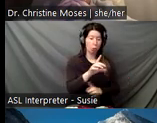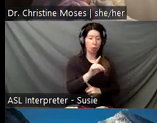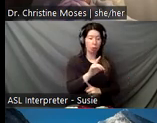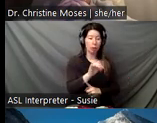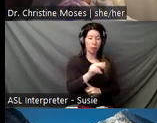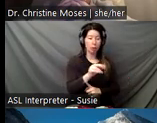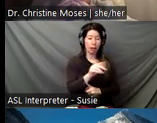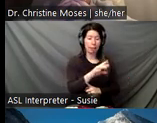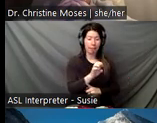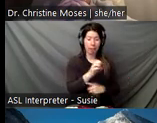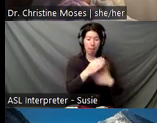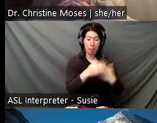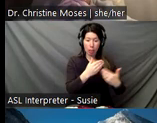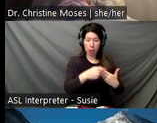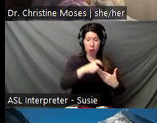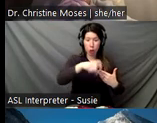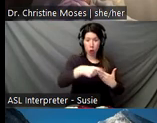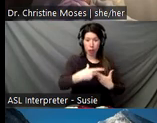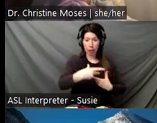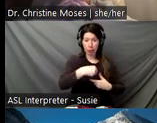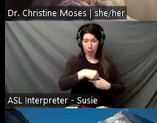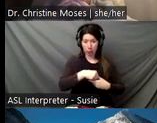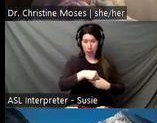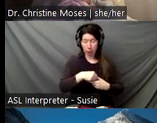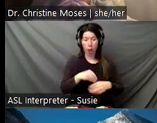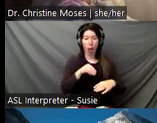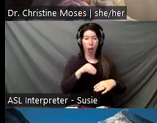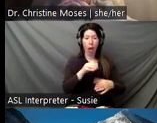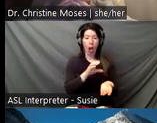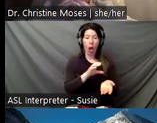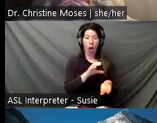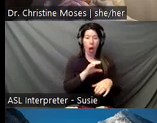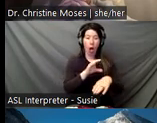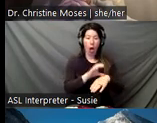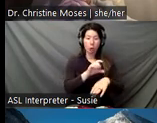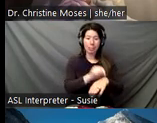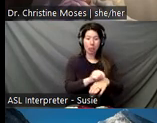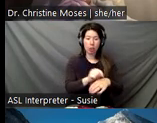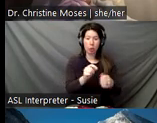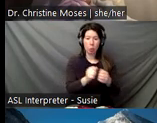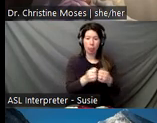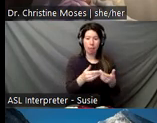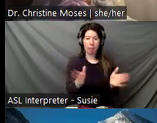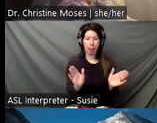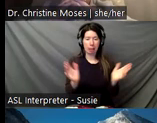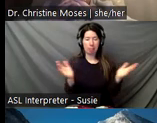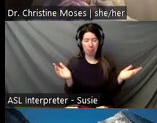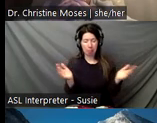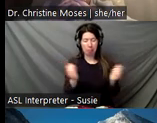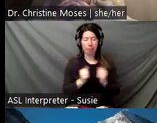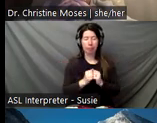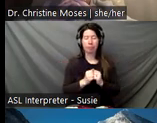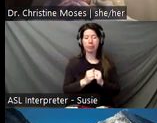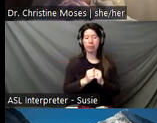process should include consultation with the public or something like that. So, you know, I can picture they would